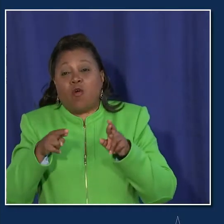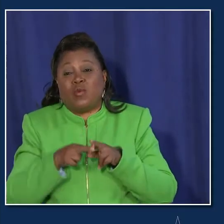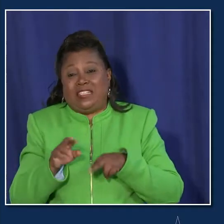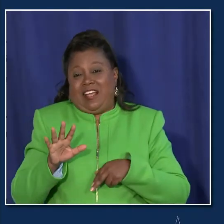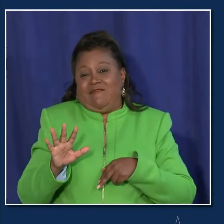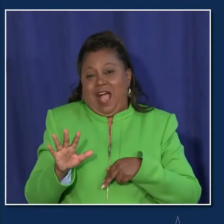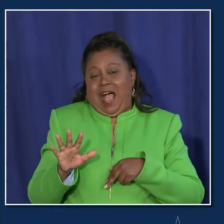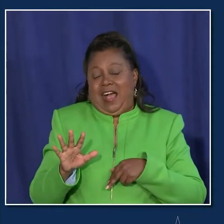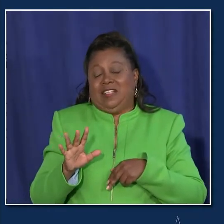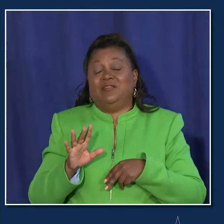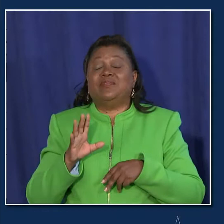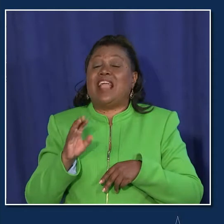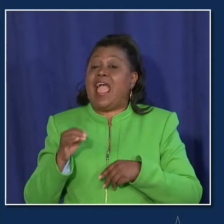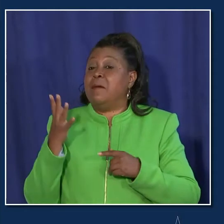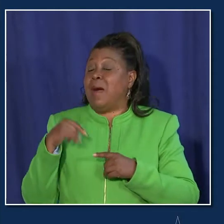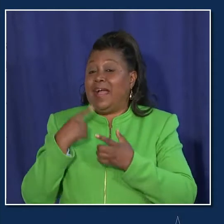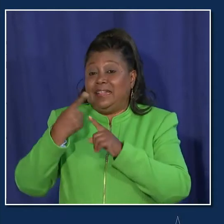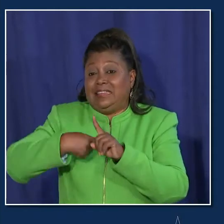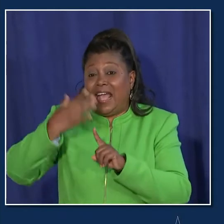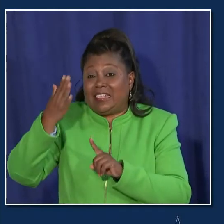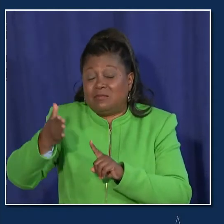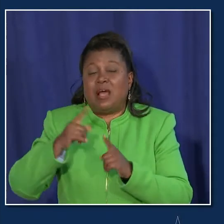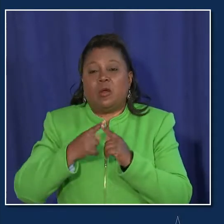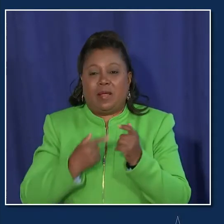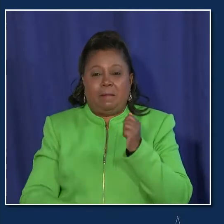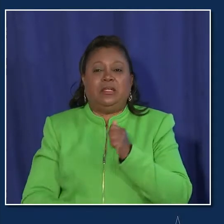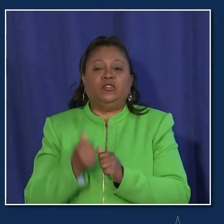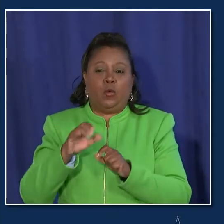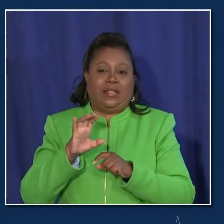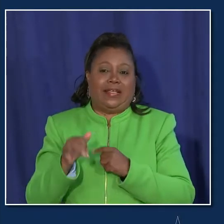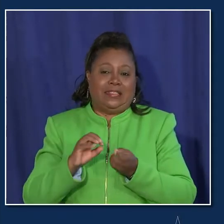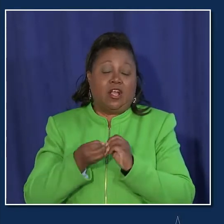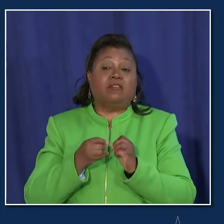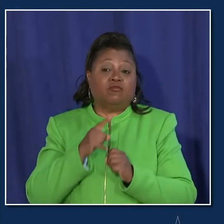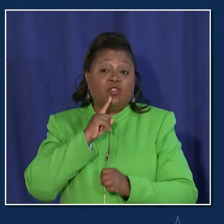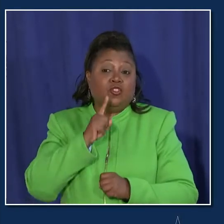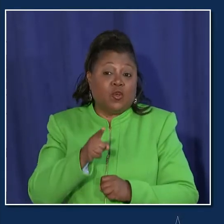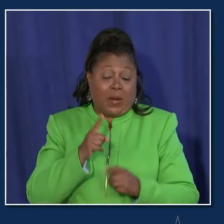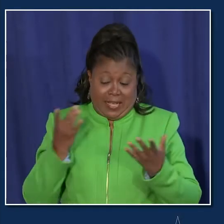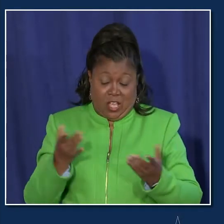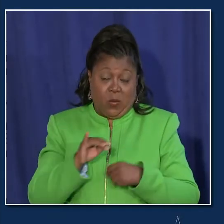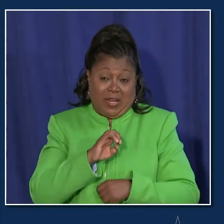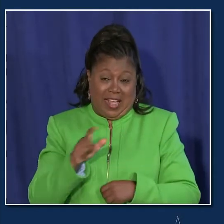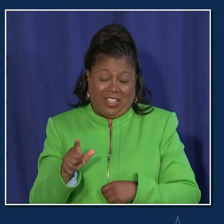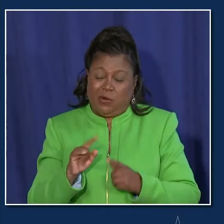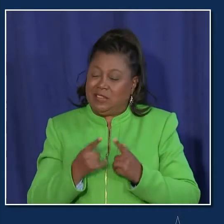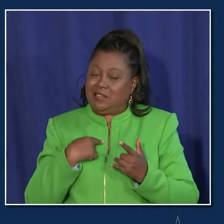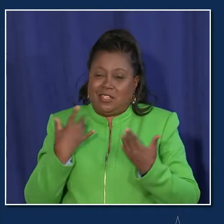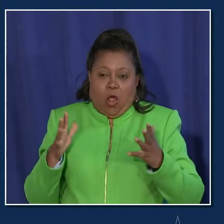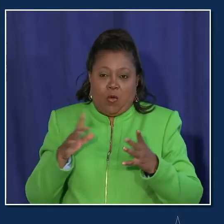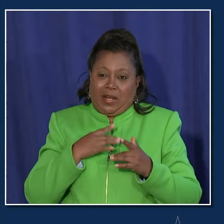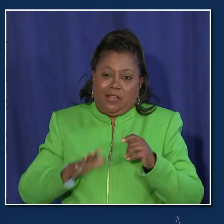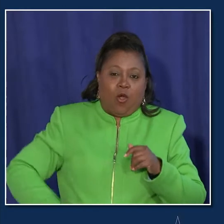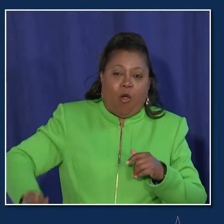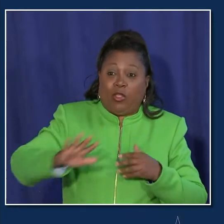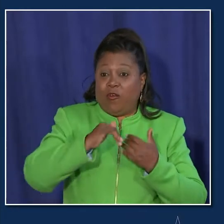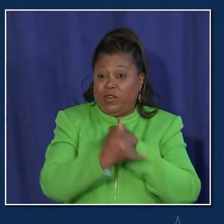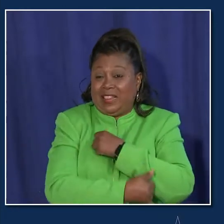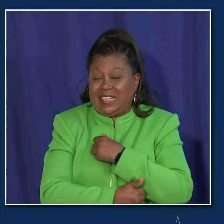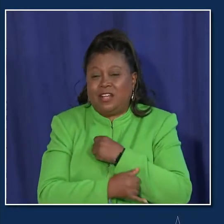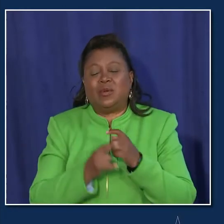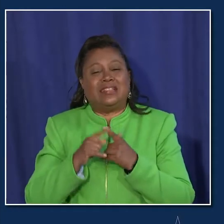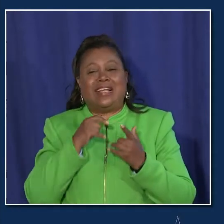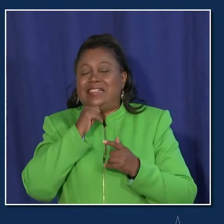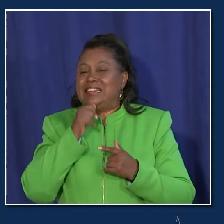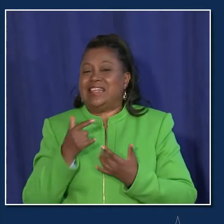5. And by next month, it will be the majority of cases for sure here in Illinois, just as it already is across the country. So